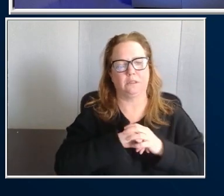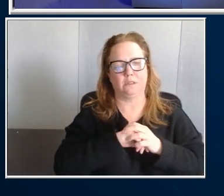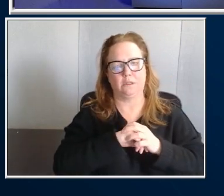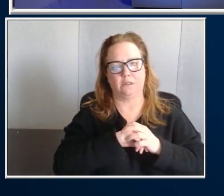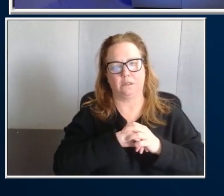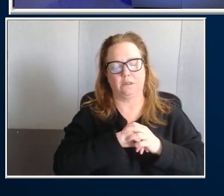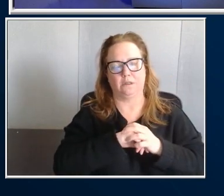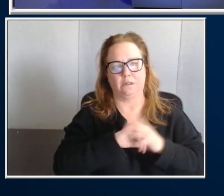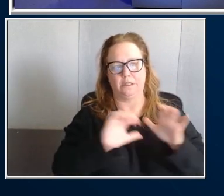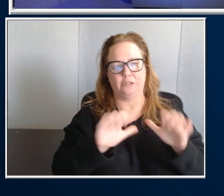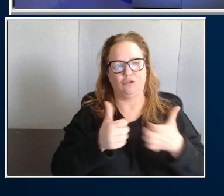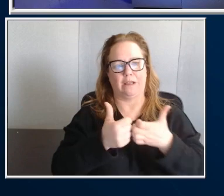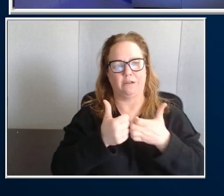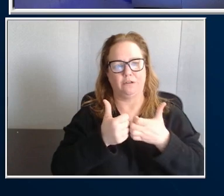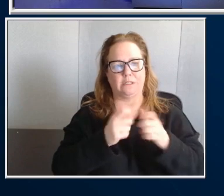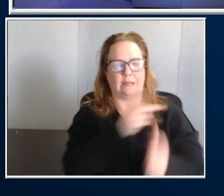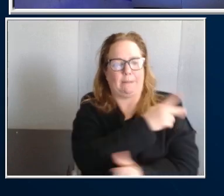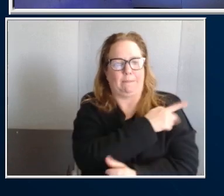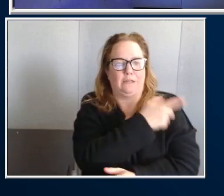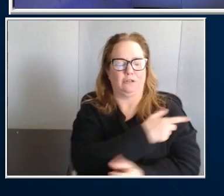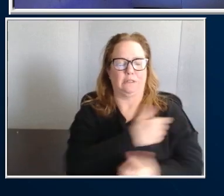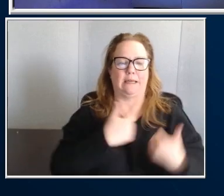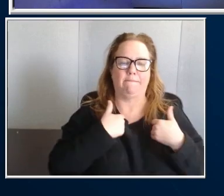some of the challenges that patients have?